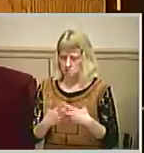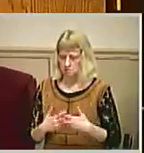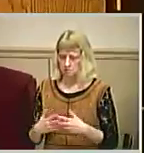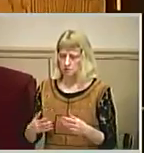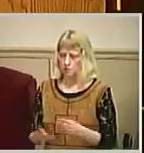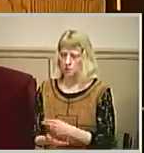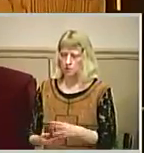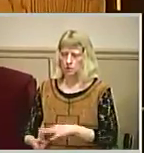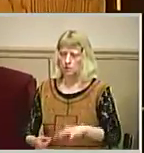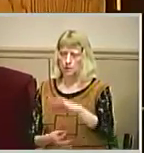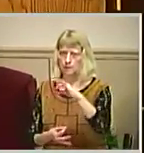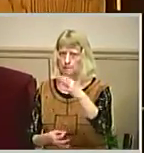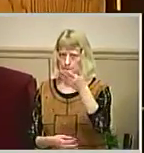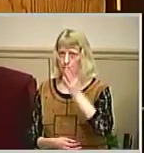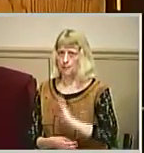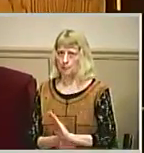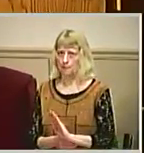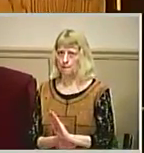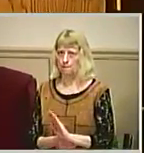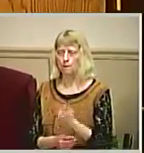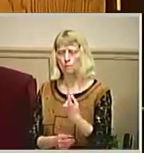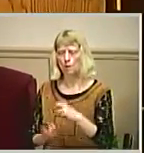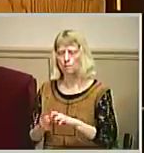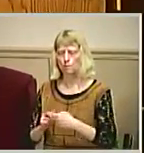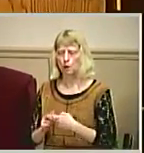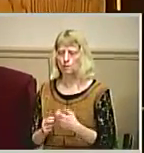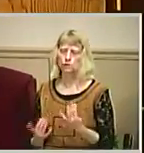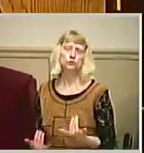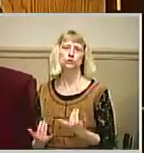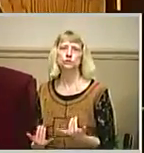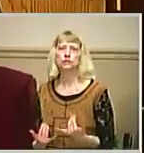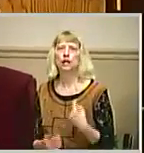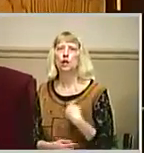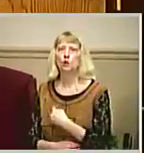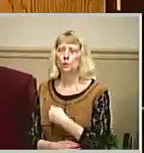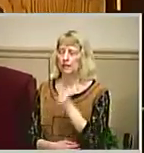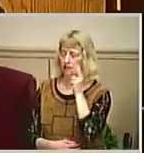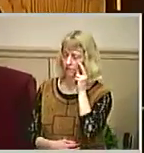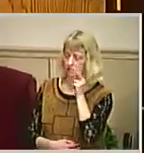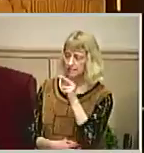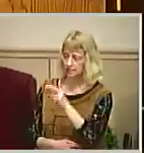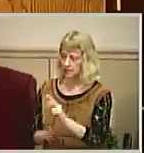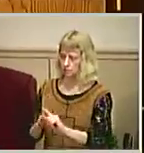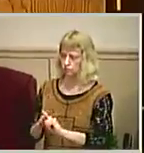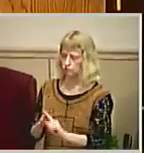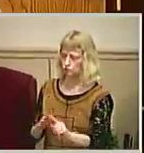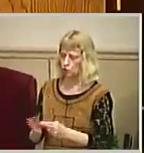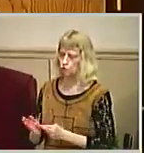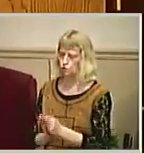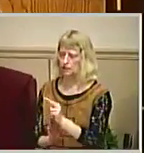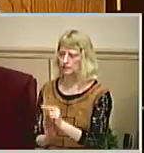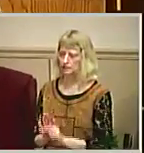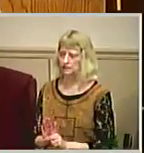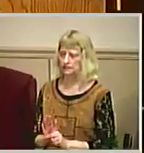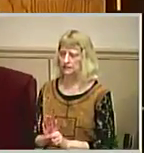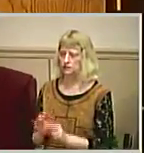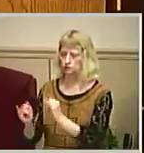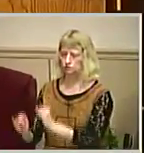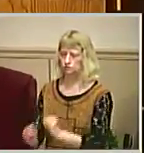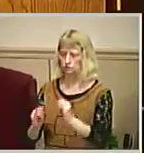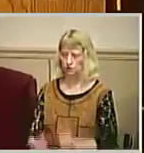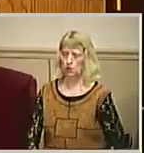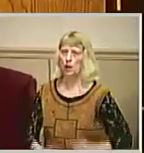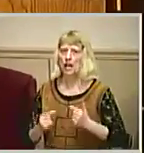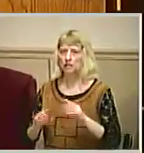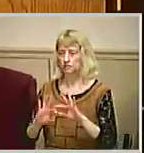of the Holy Spirit of God. And one of the problems is today that we have seen an escape of righteousness from individual